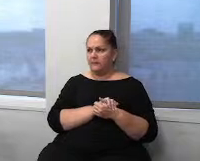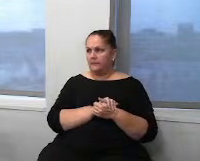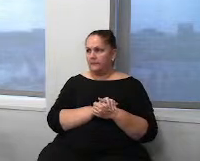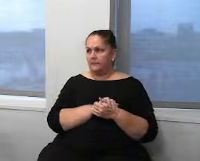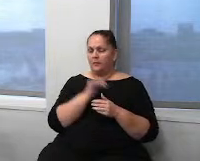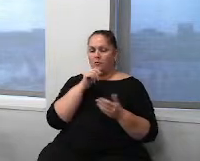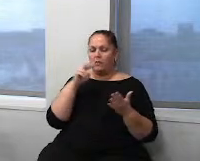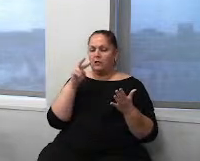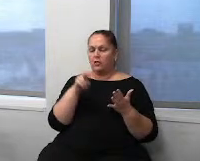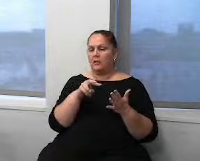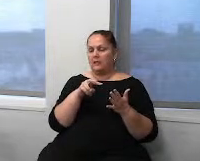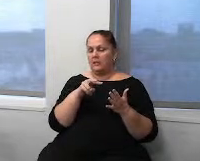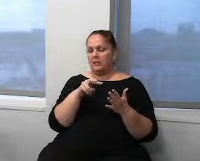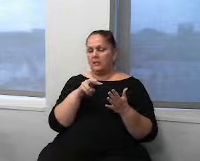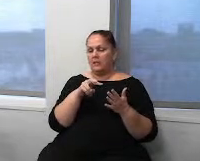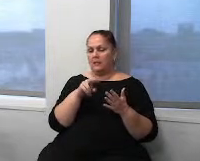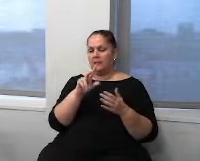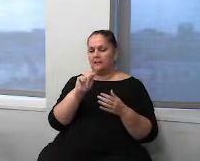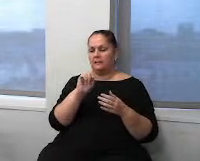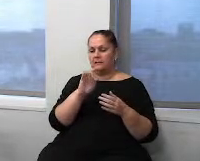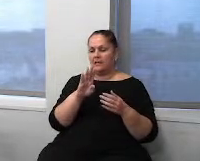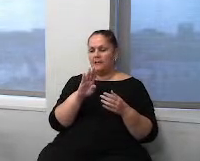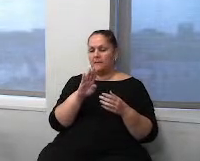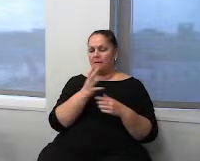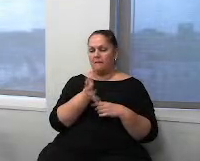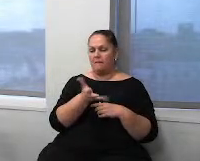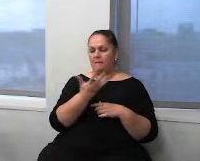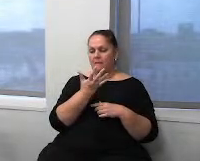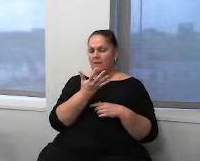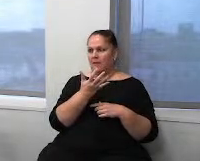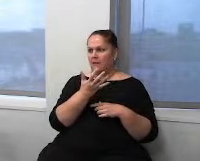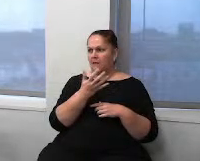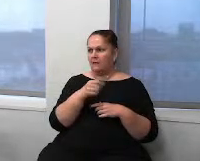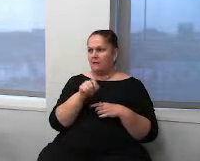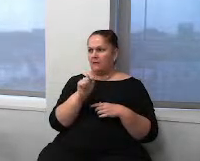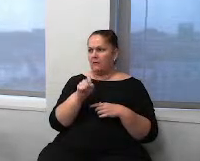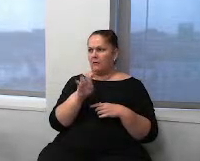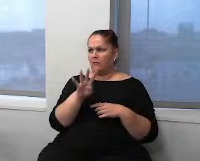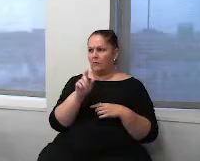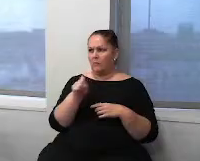2.03, please. And you're looking at tab